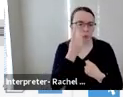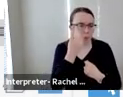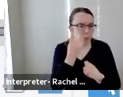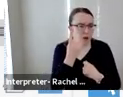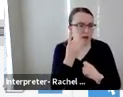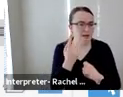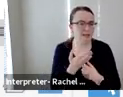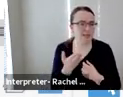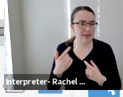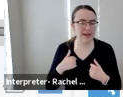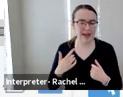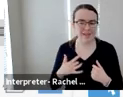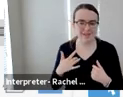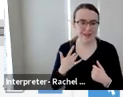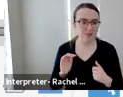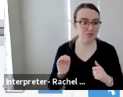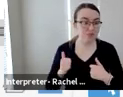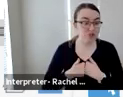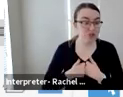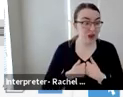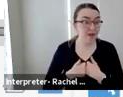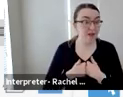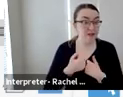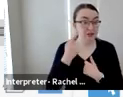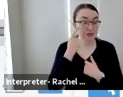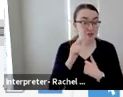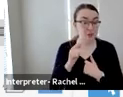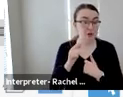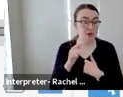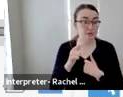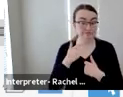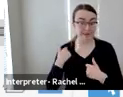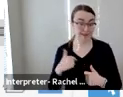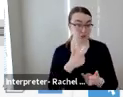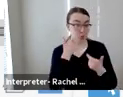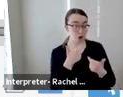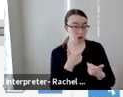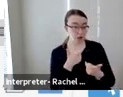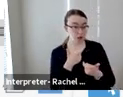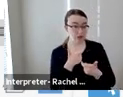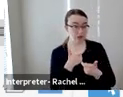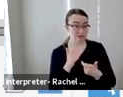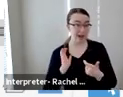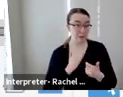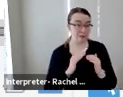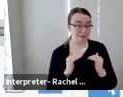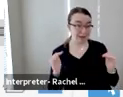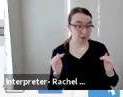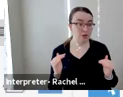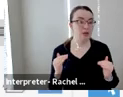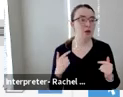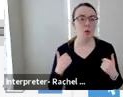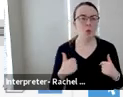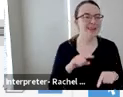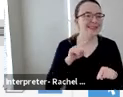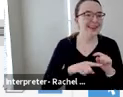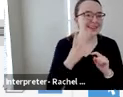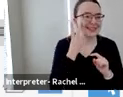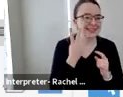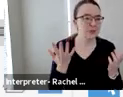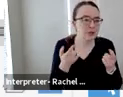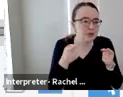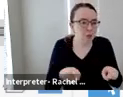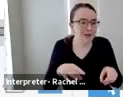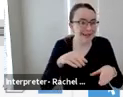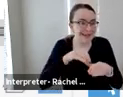of the things that I think is a challenge for people watching this is we're not able to see what is going on inside